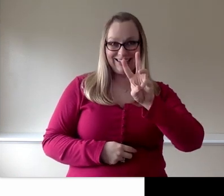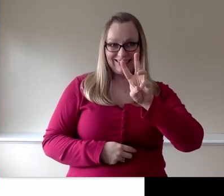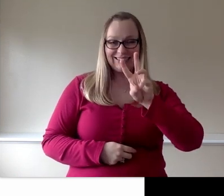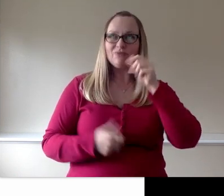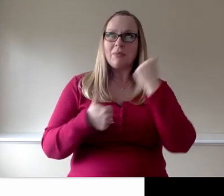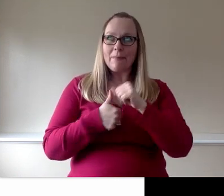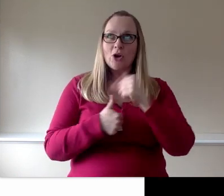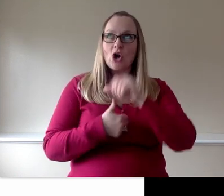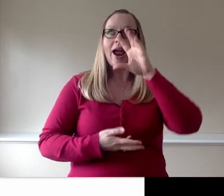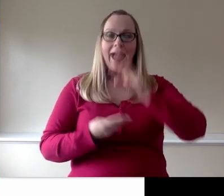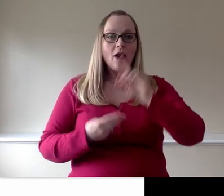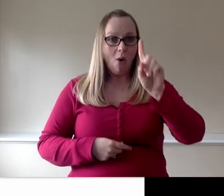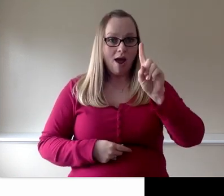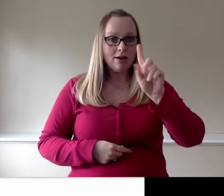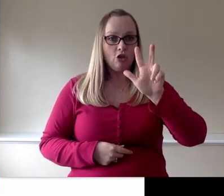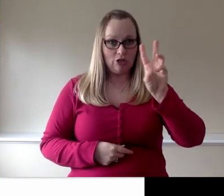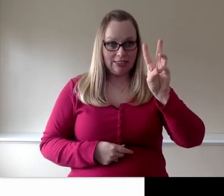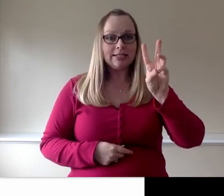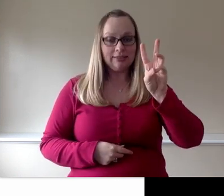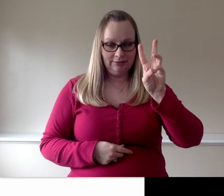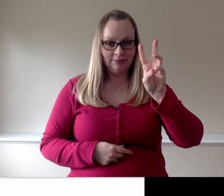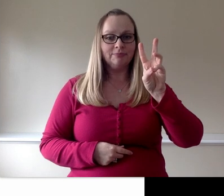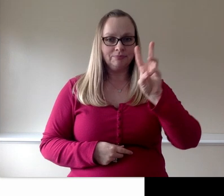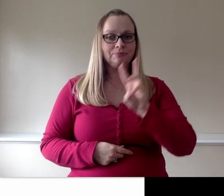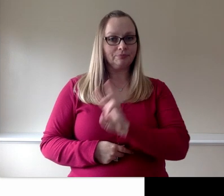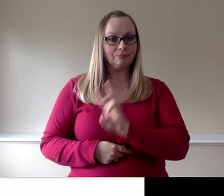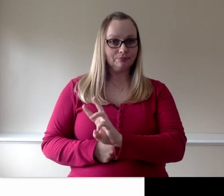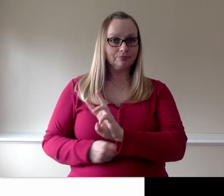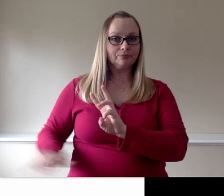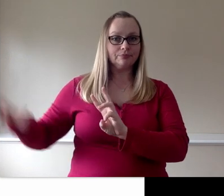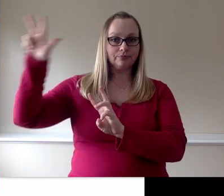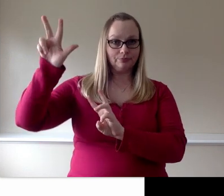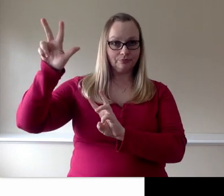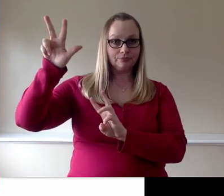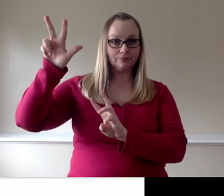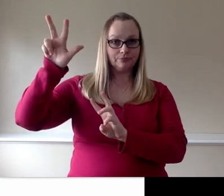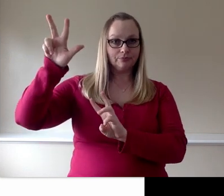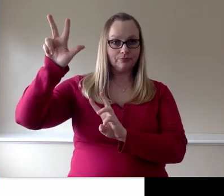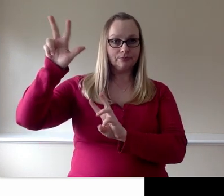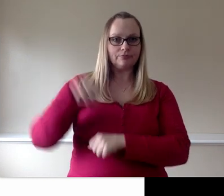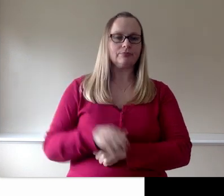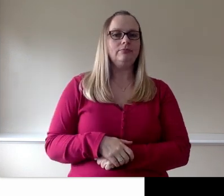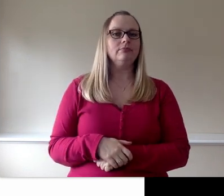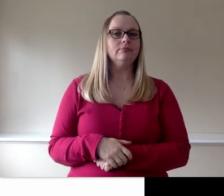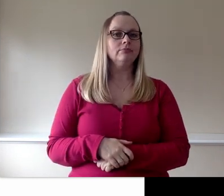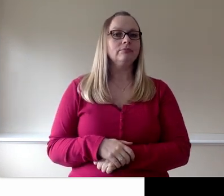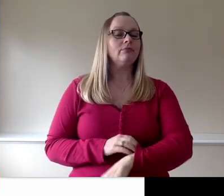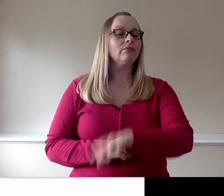remember to add my carry, so I'm going to carry 3 and put 6 down.